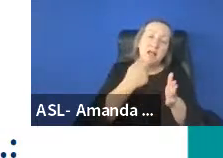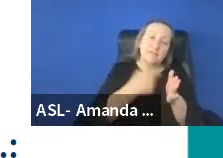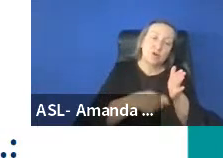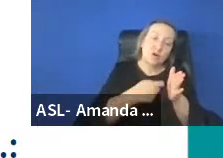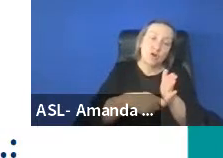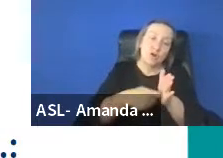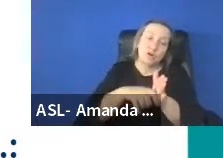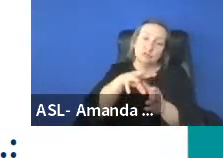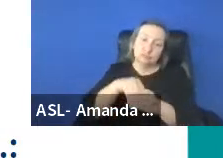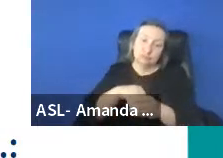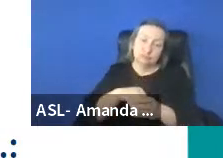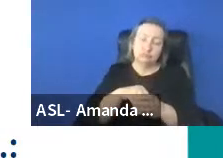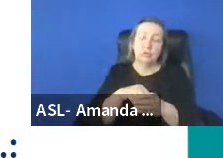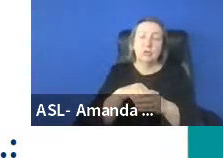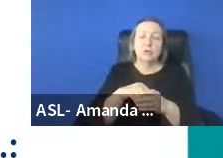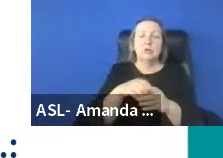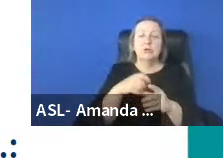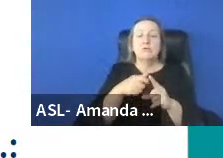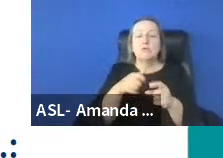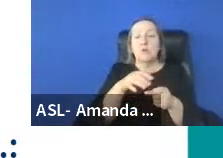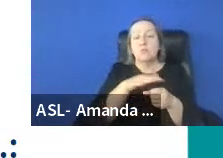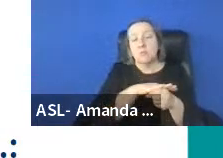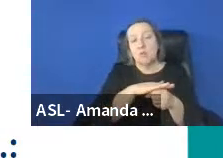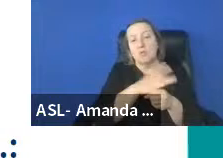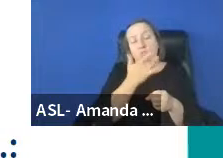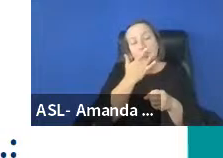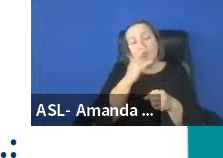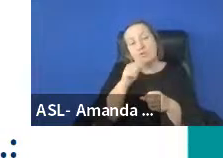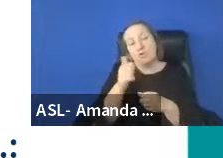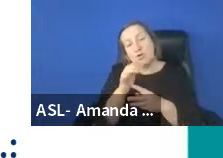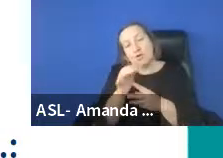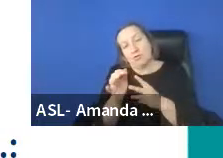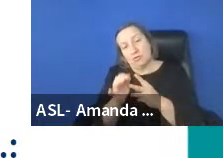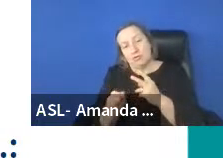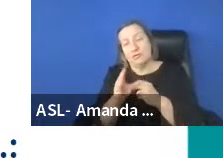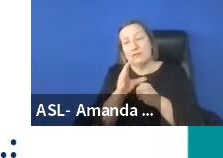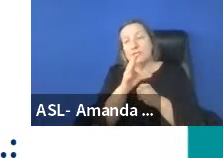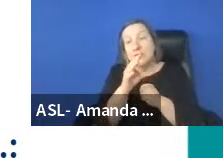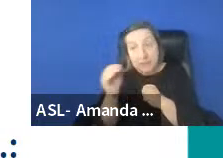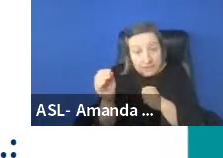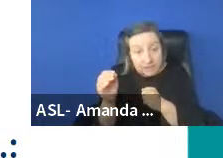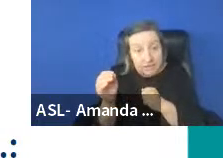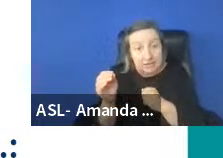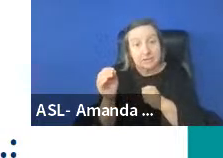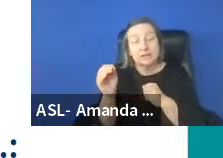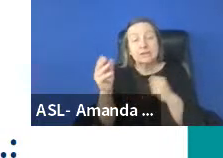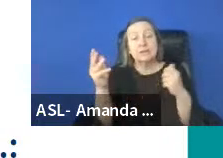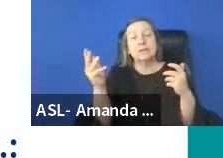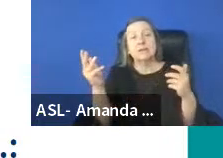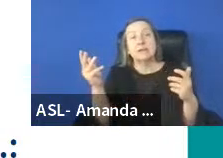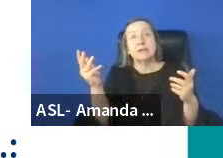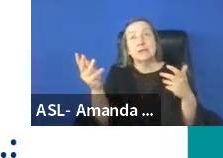upon the locally preferred alternative. And as we are